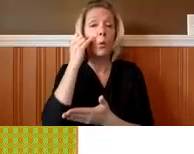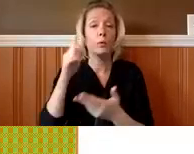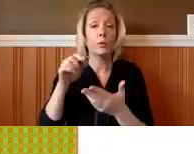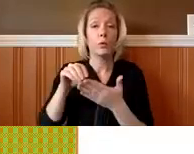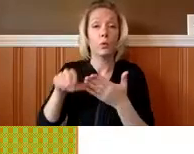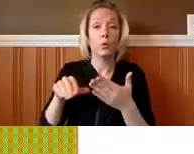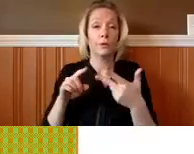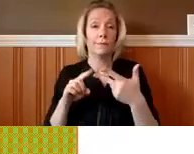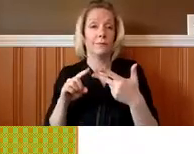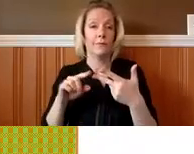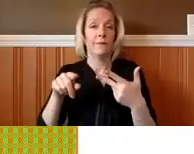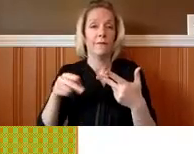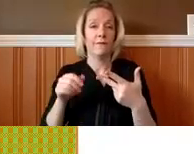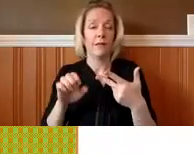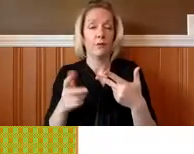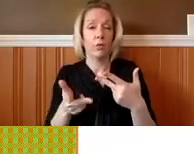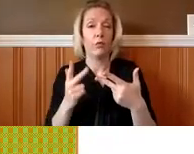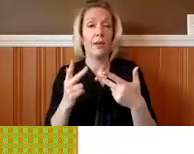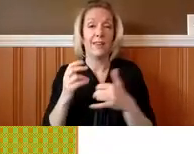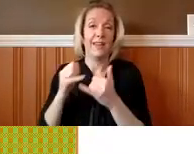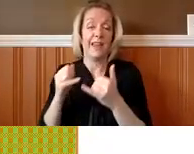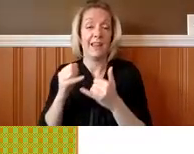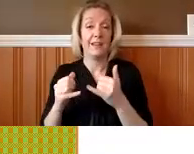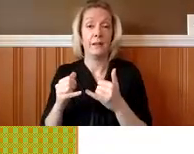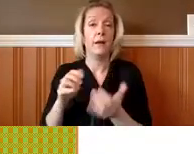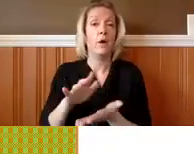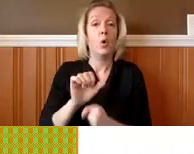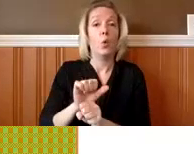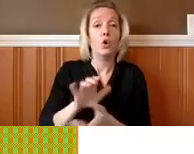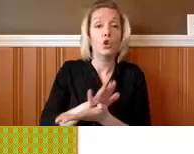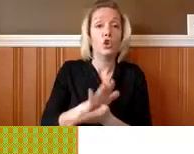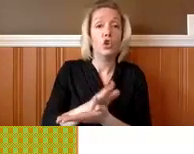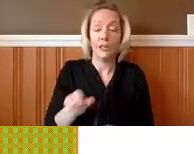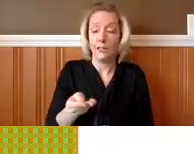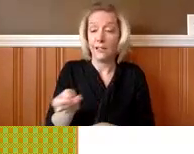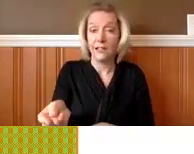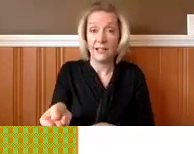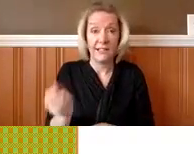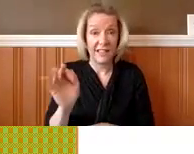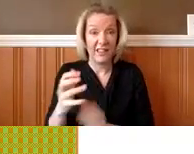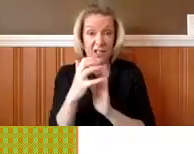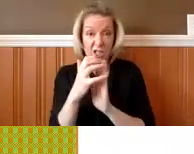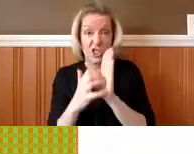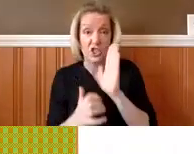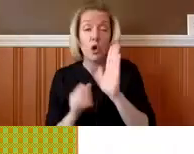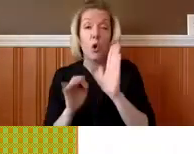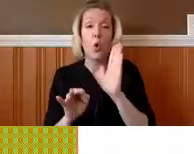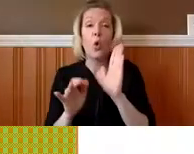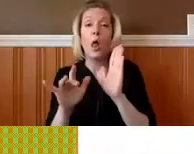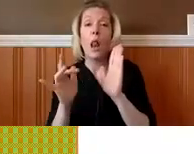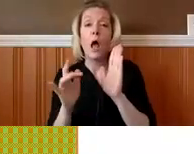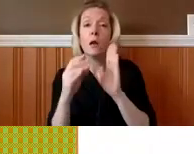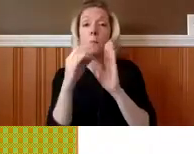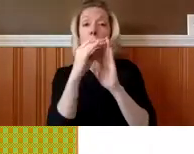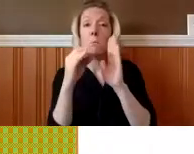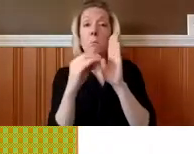worksheet, and the amount of things that are on that worksheet come into